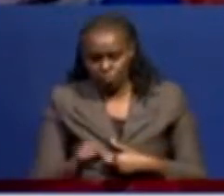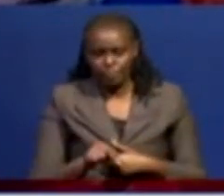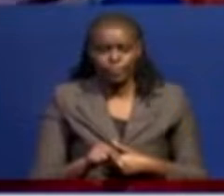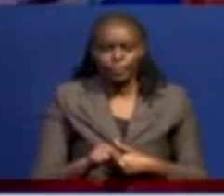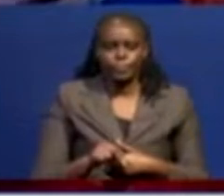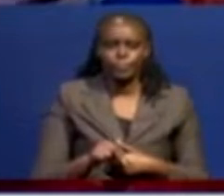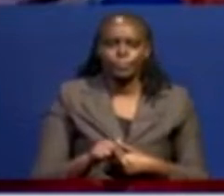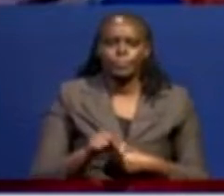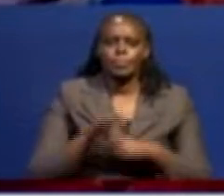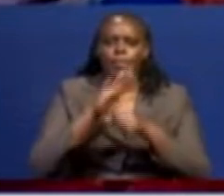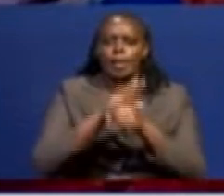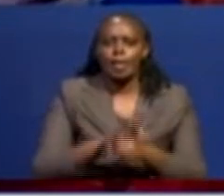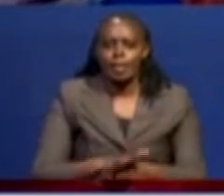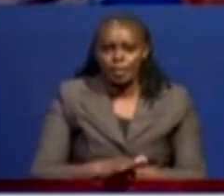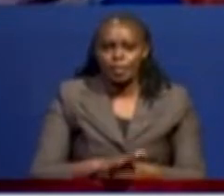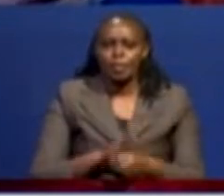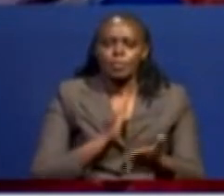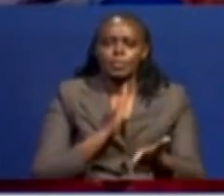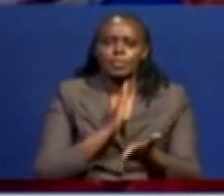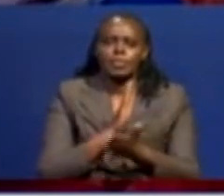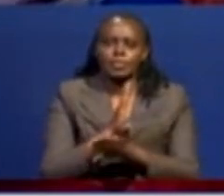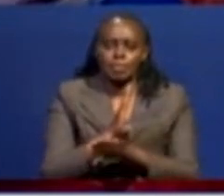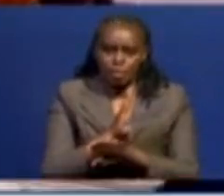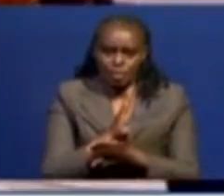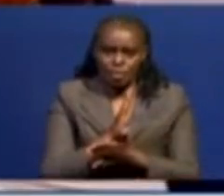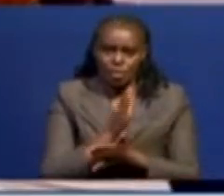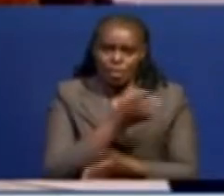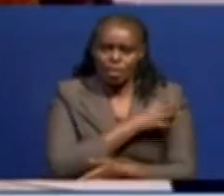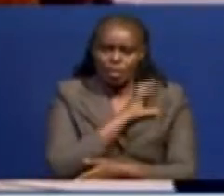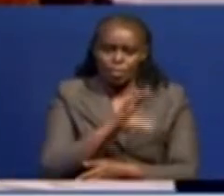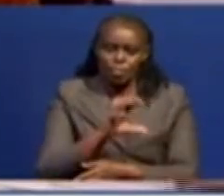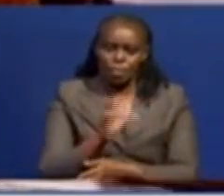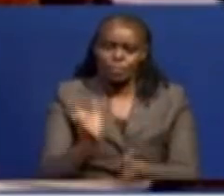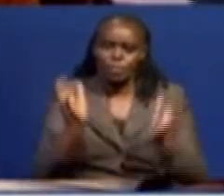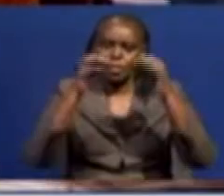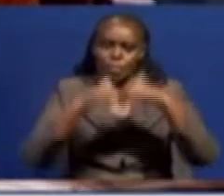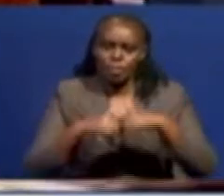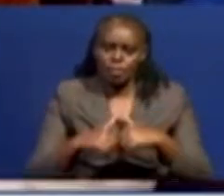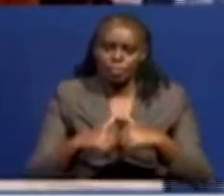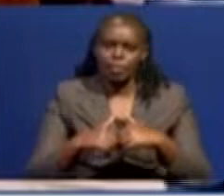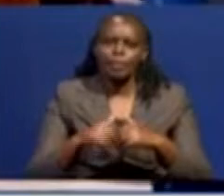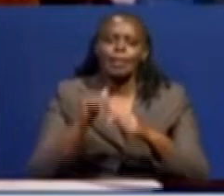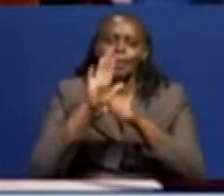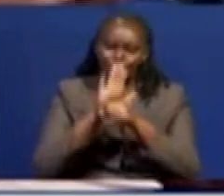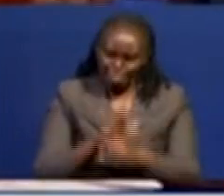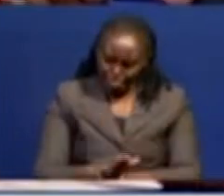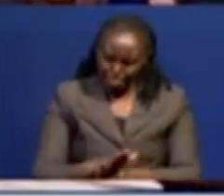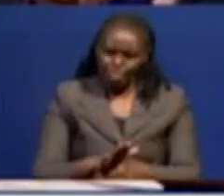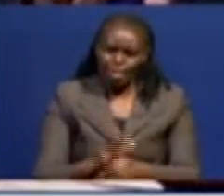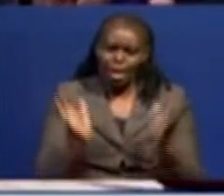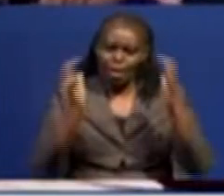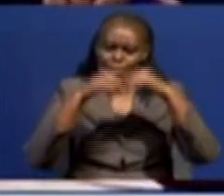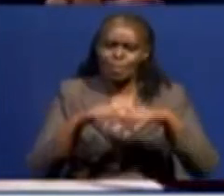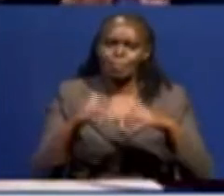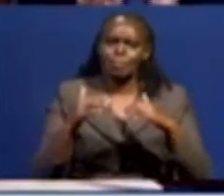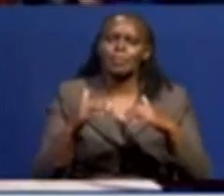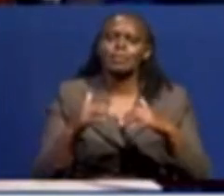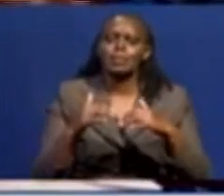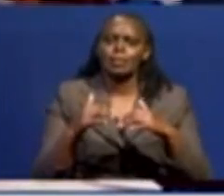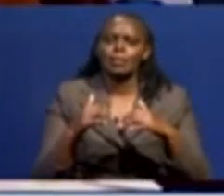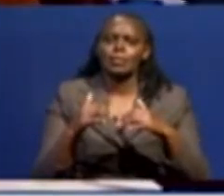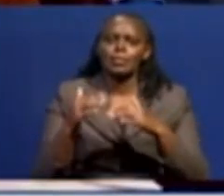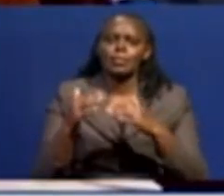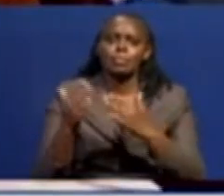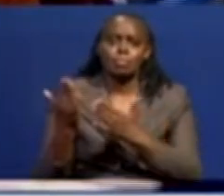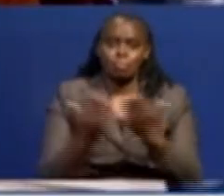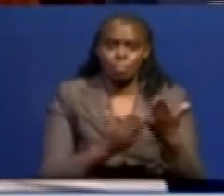No. Does it undermine the integrity and the power of the county assembly? Yes, it undermines. Does